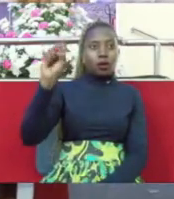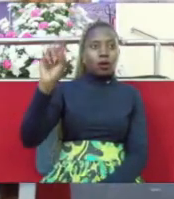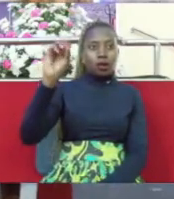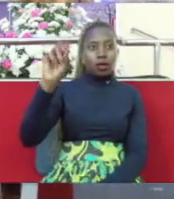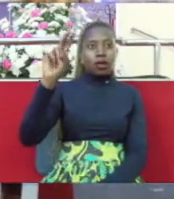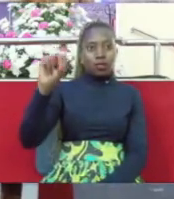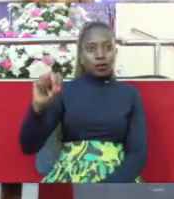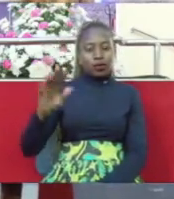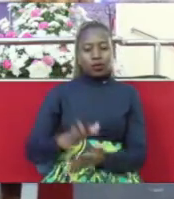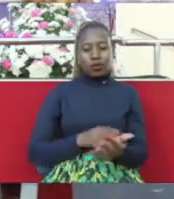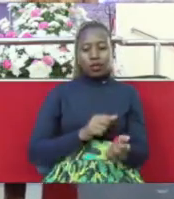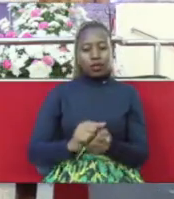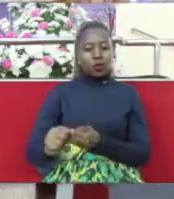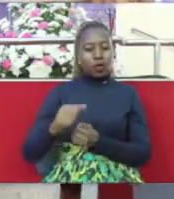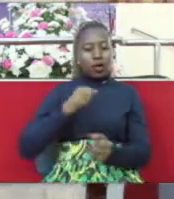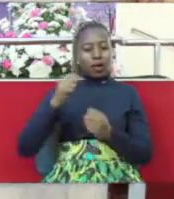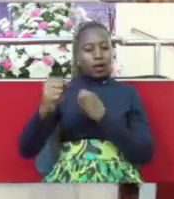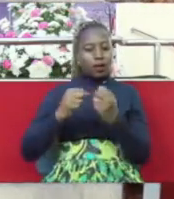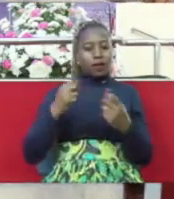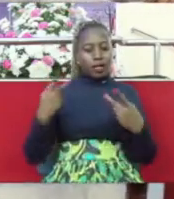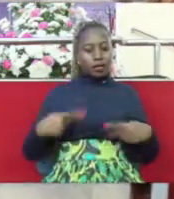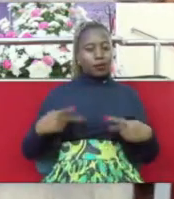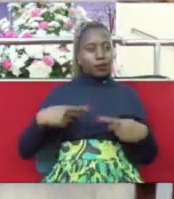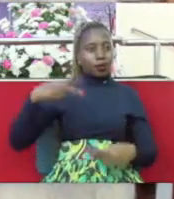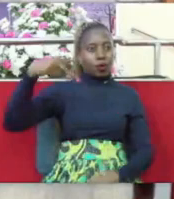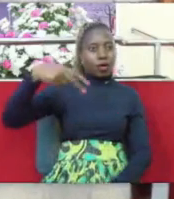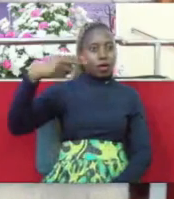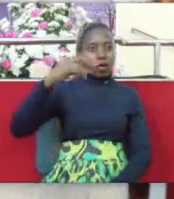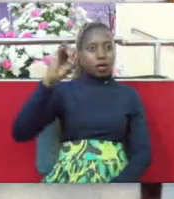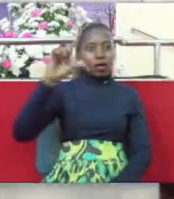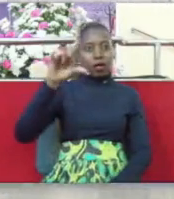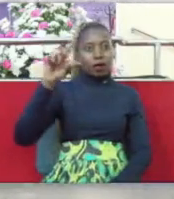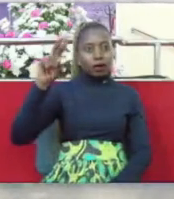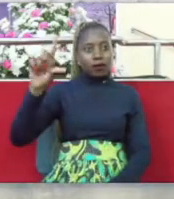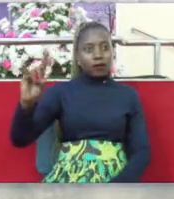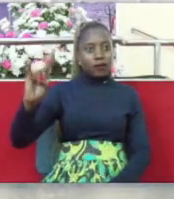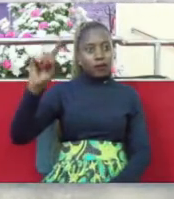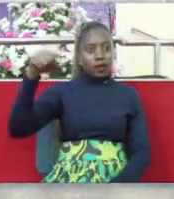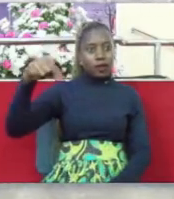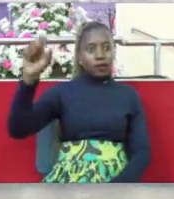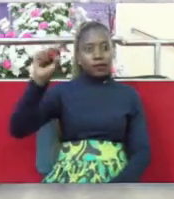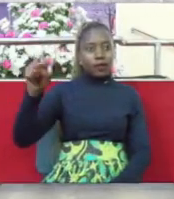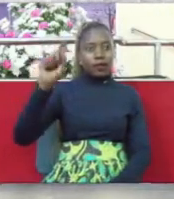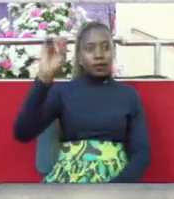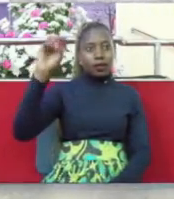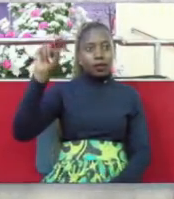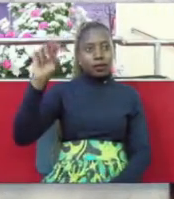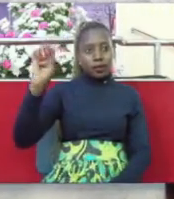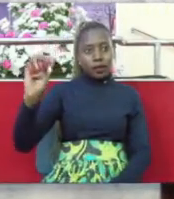Philistines. And so he thought this day was going to be the same as any other day. So